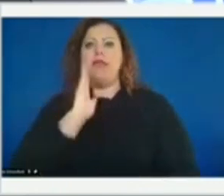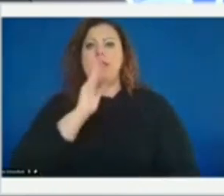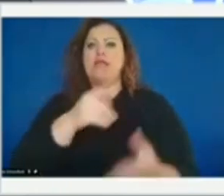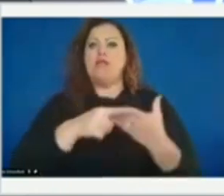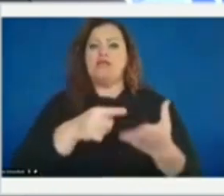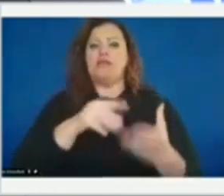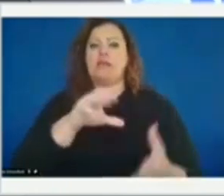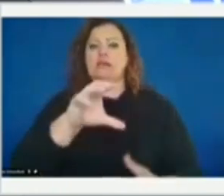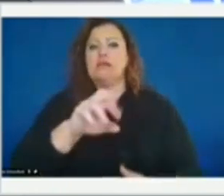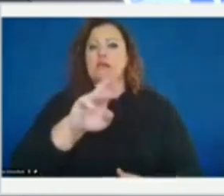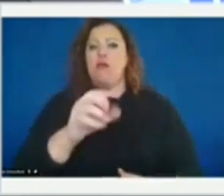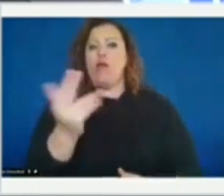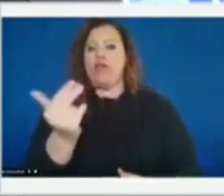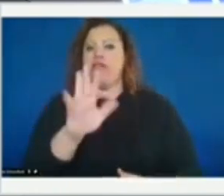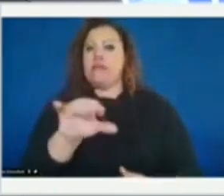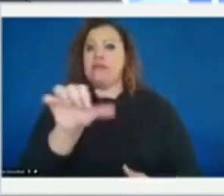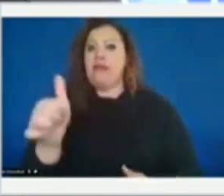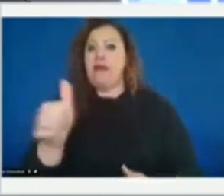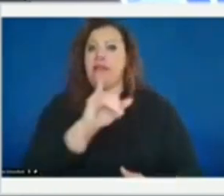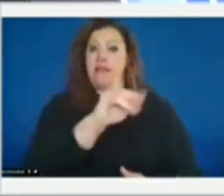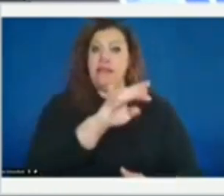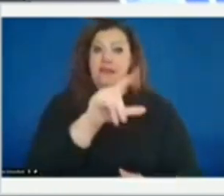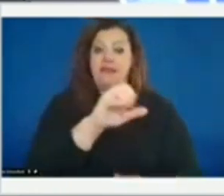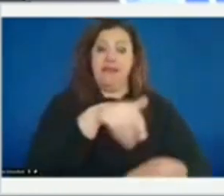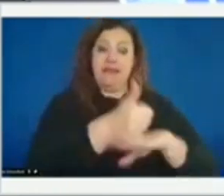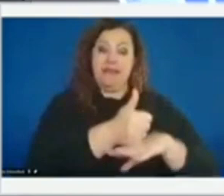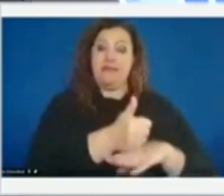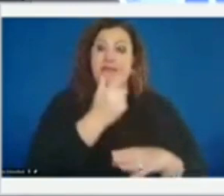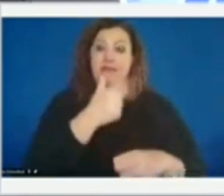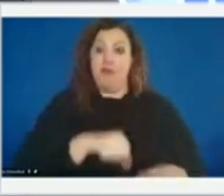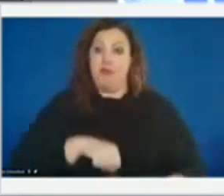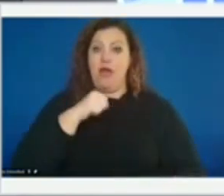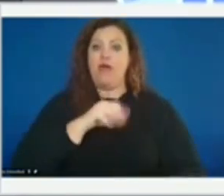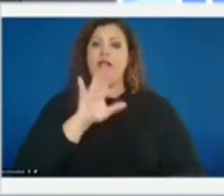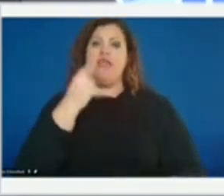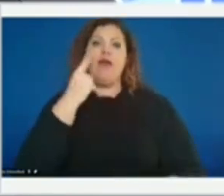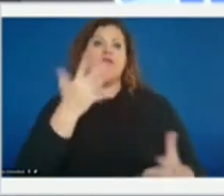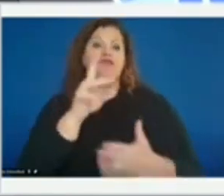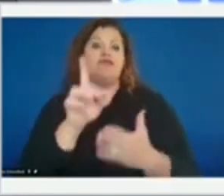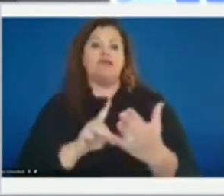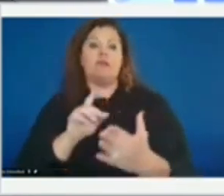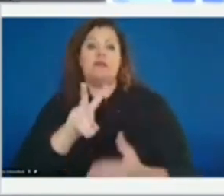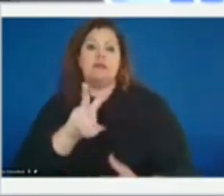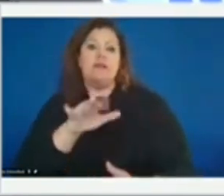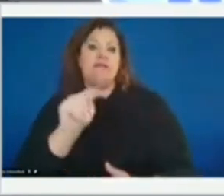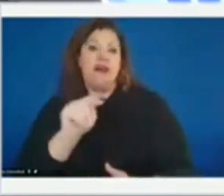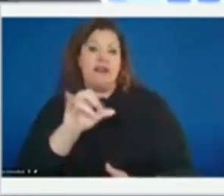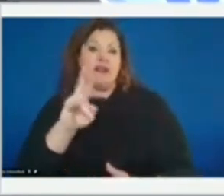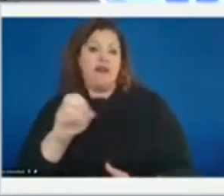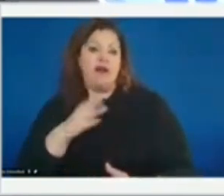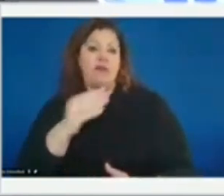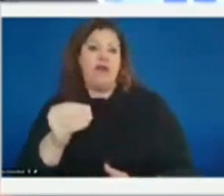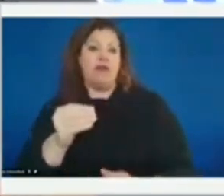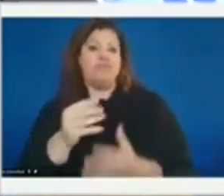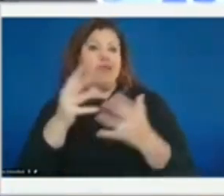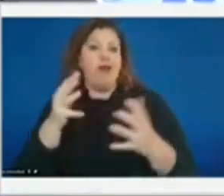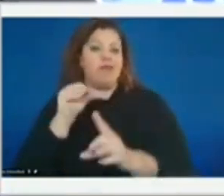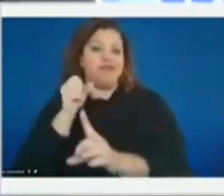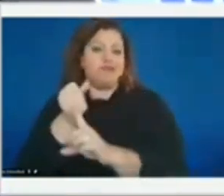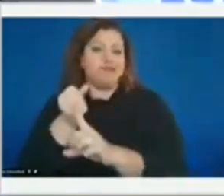initiative that we're proud of that's designed to target areas of violent crime and high victimization. Major Balamucky.